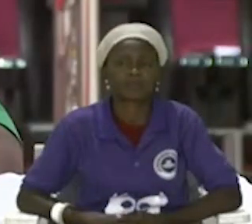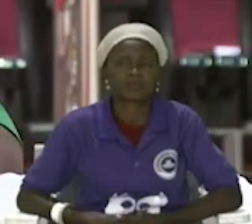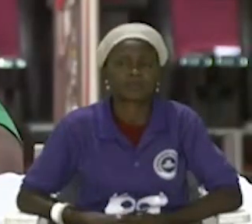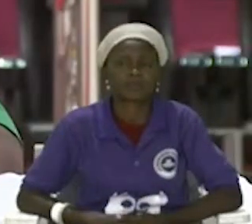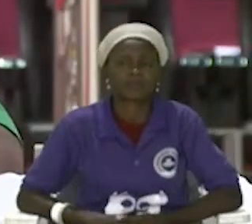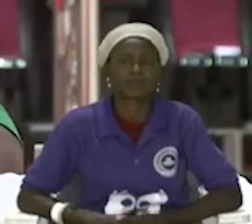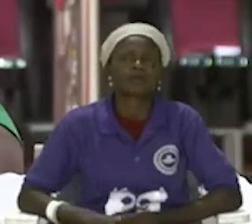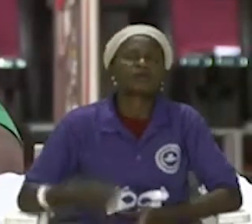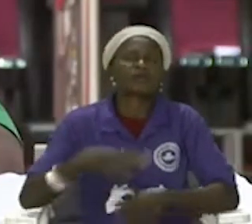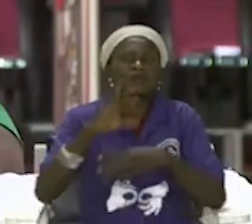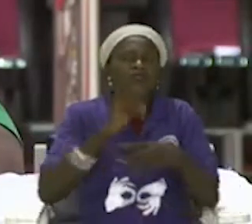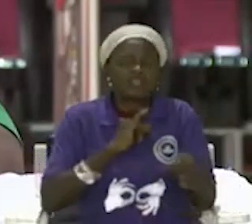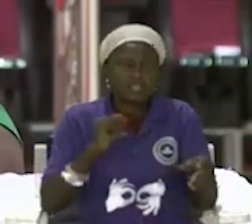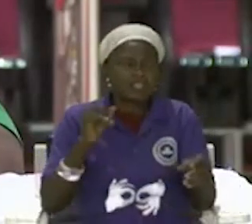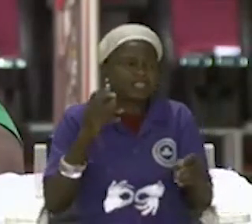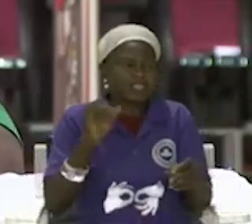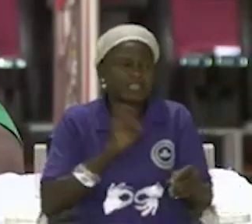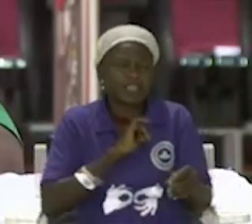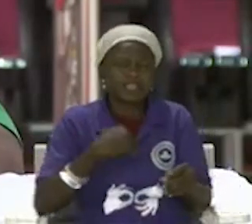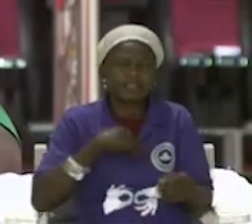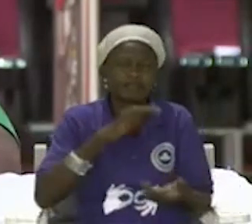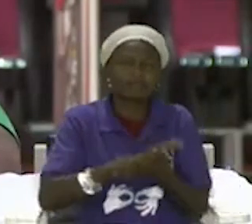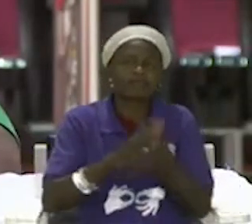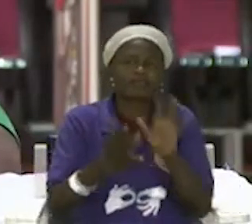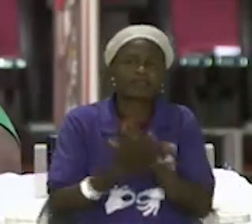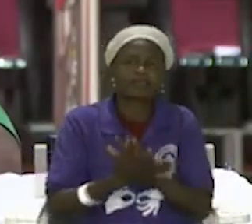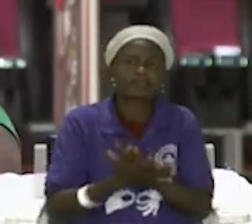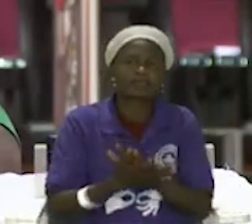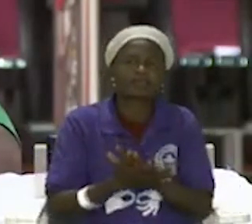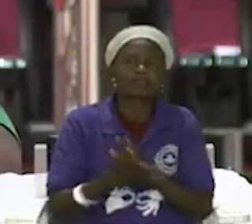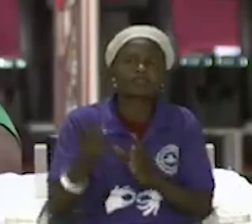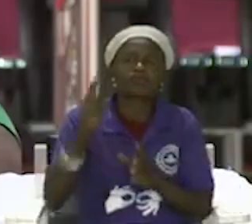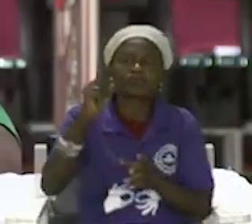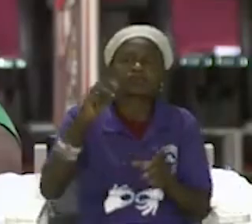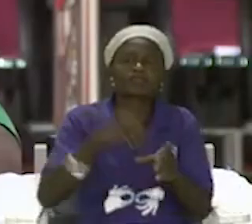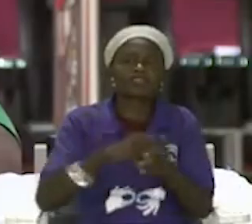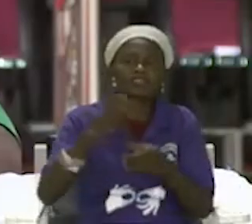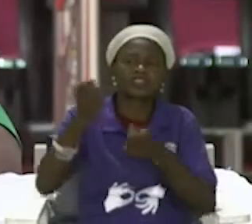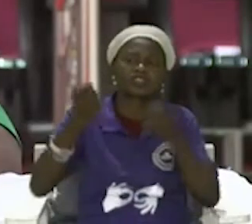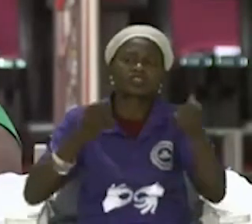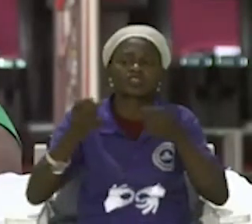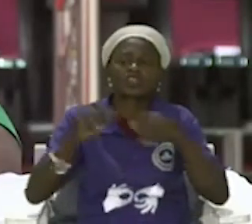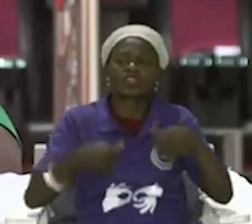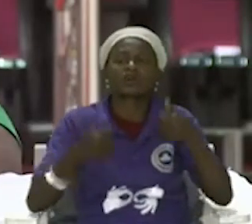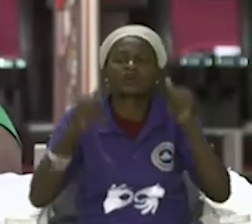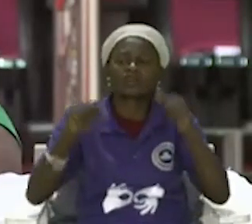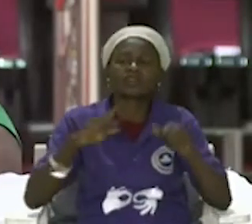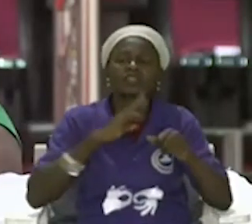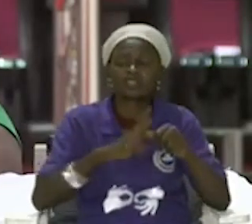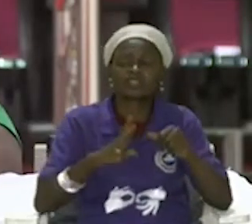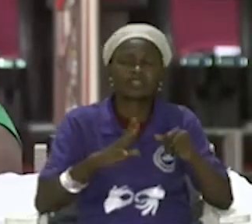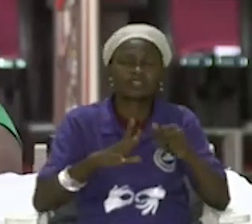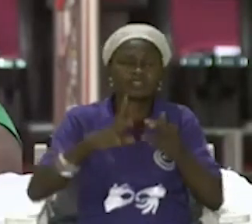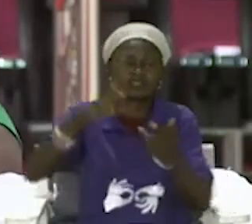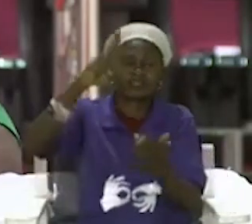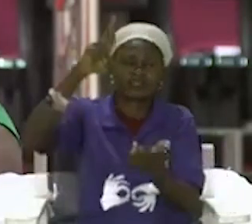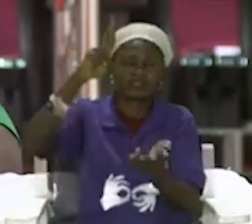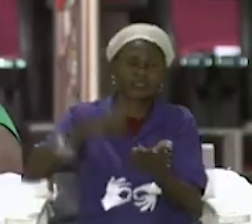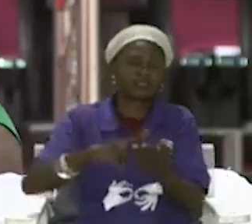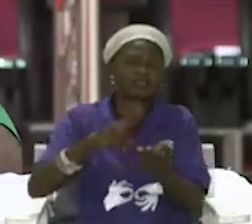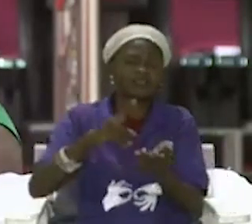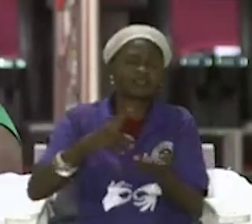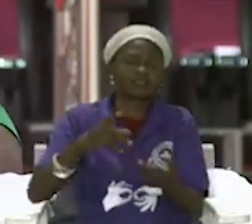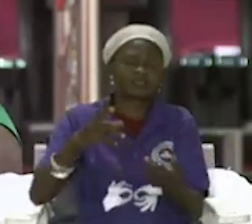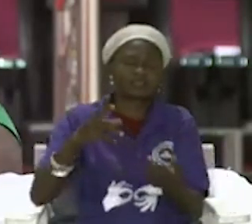After I've become the one in charge, how do I remain the one